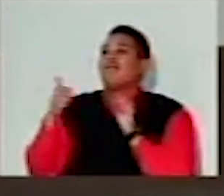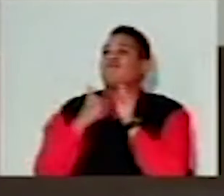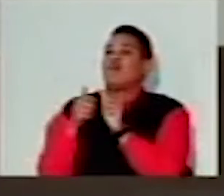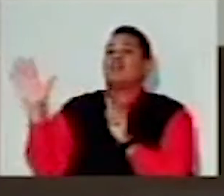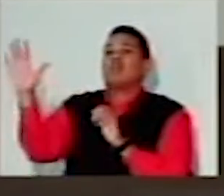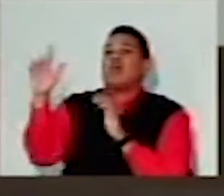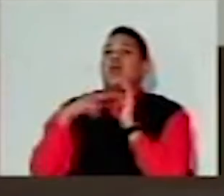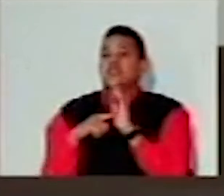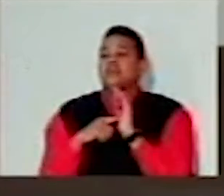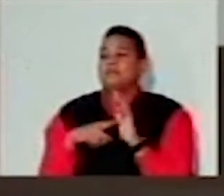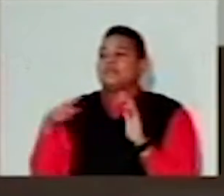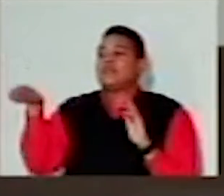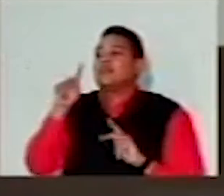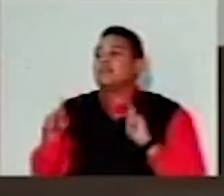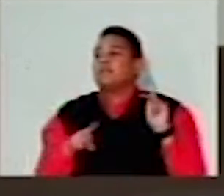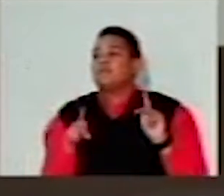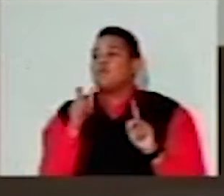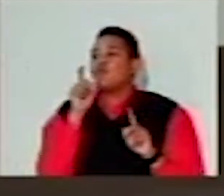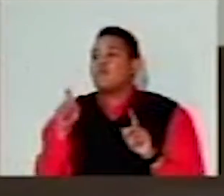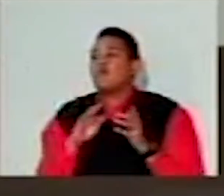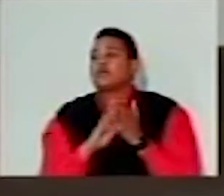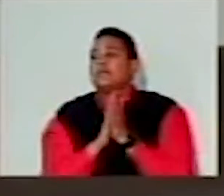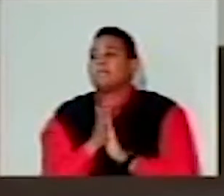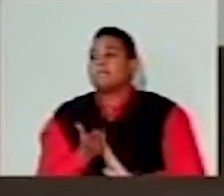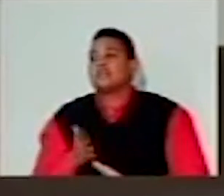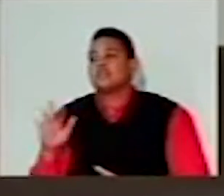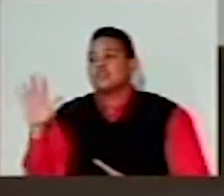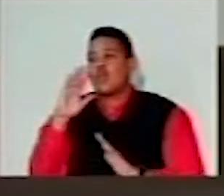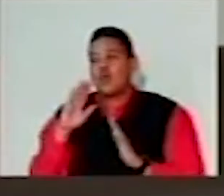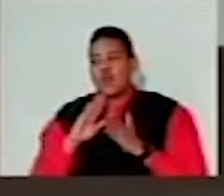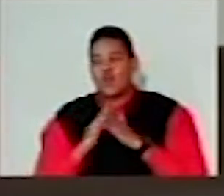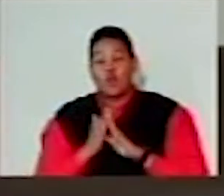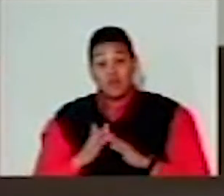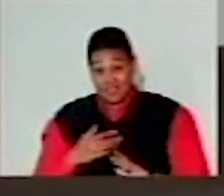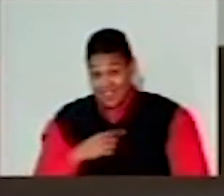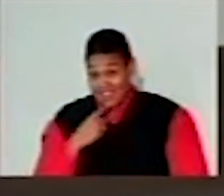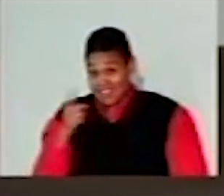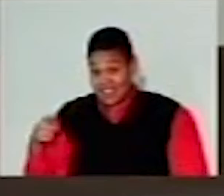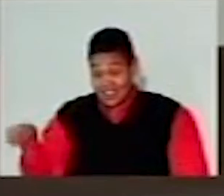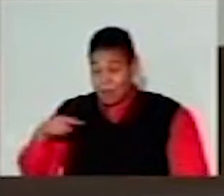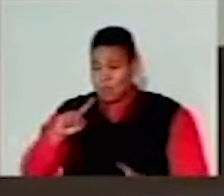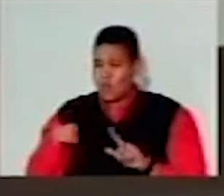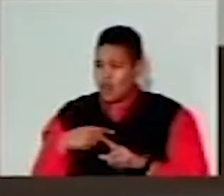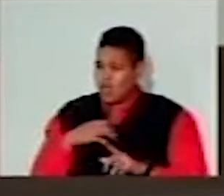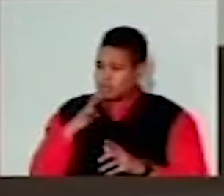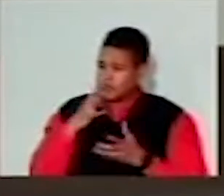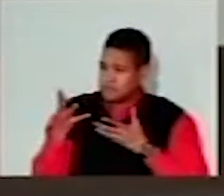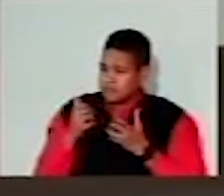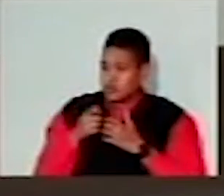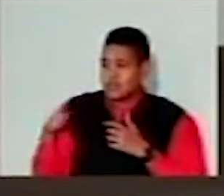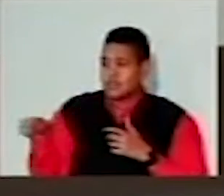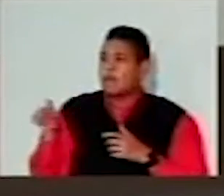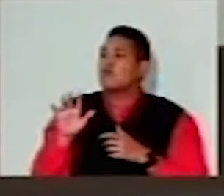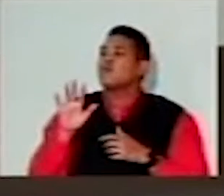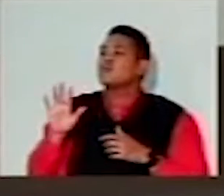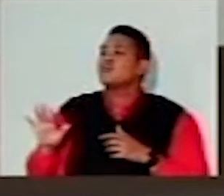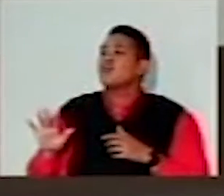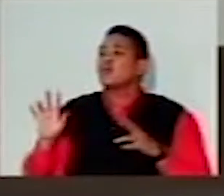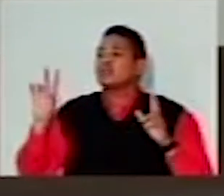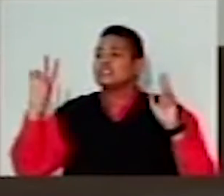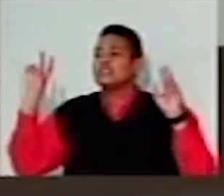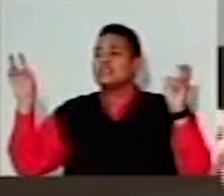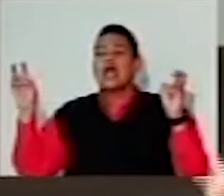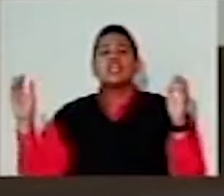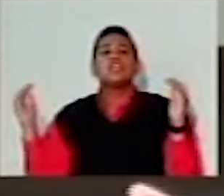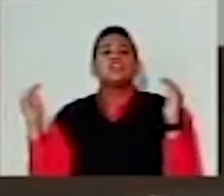They are the people who must bring peace in their community. And as I say to them, when I speak to them, your title is